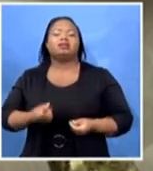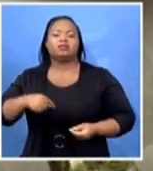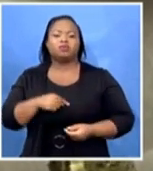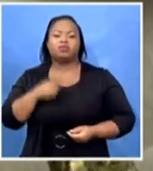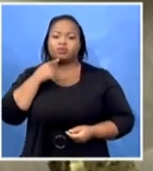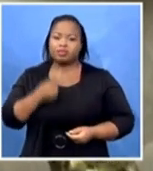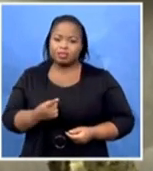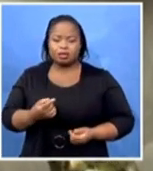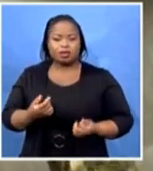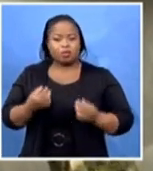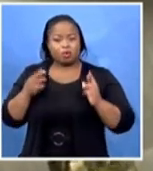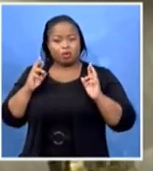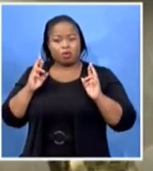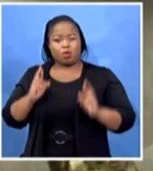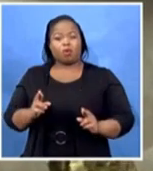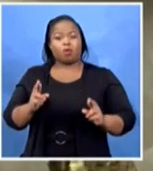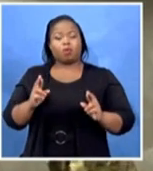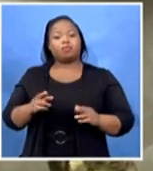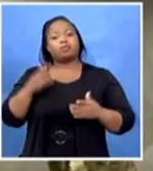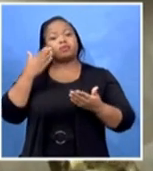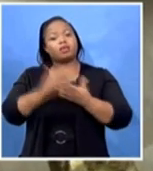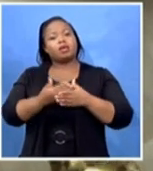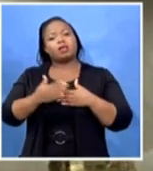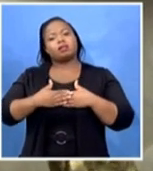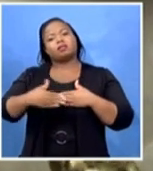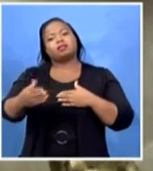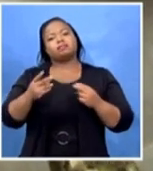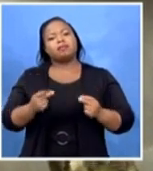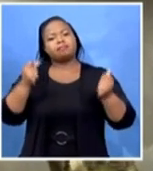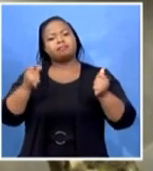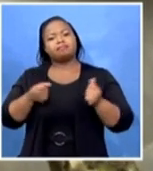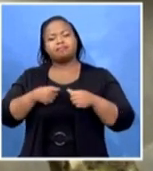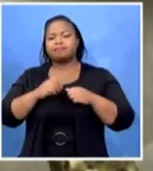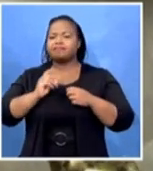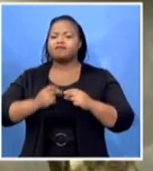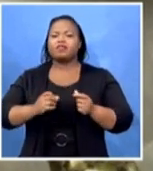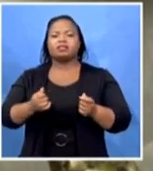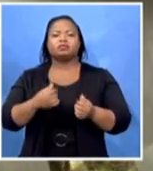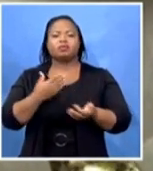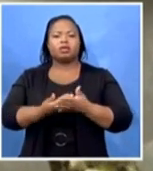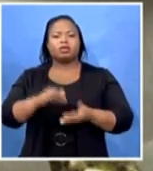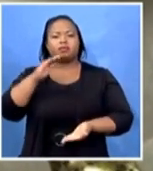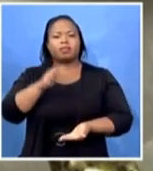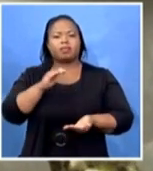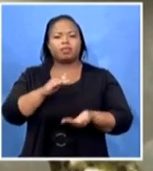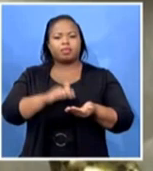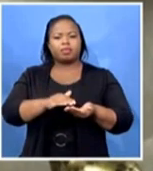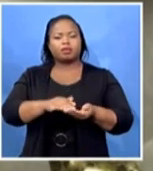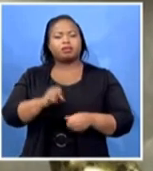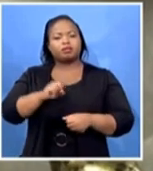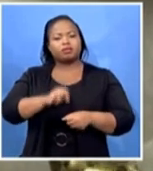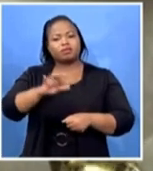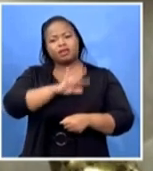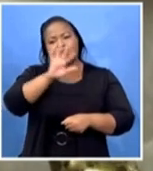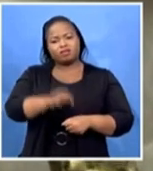be fast enough to defeat this COVID-19 in South Africa so that we don't get to a